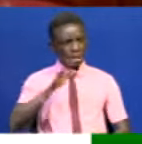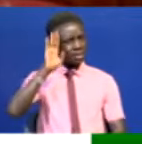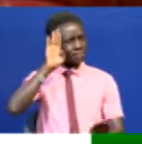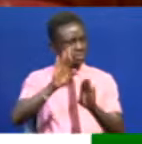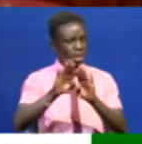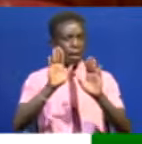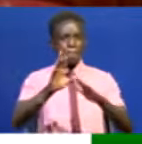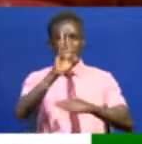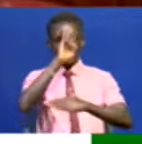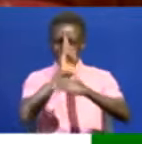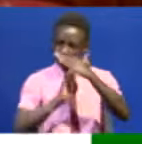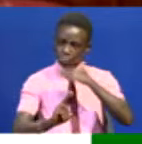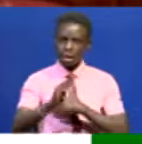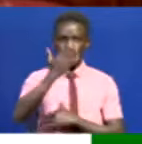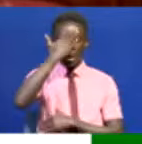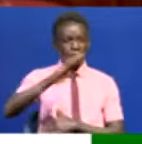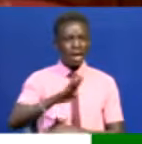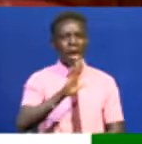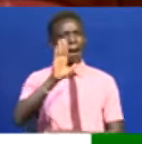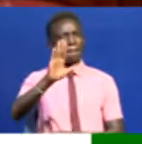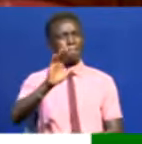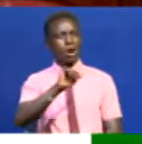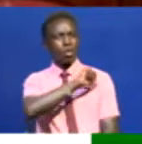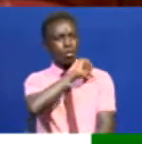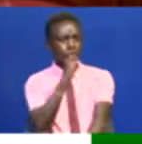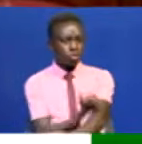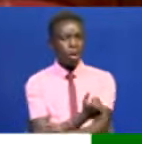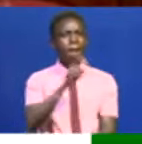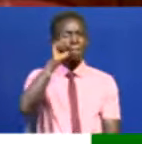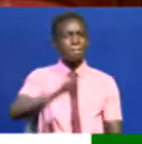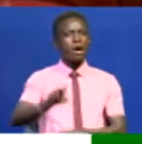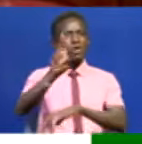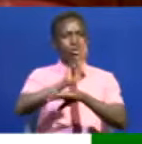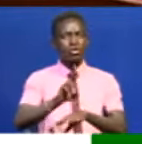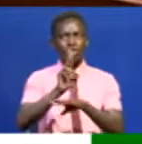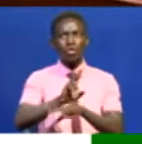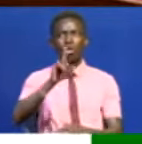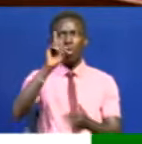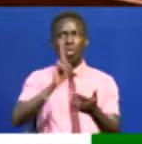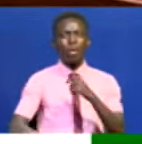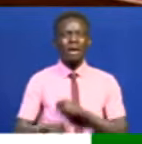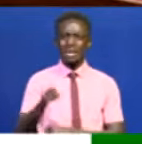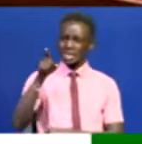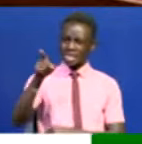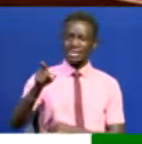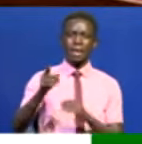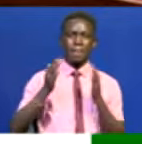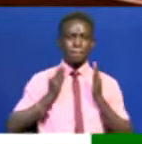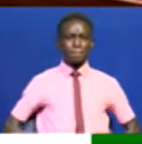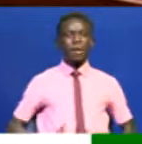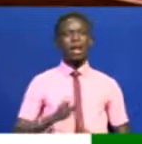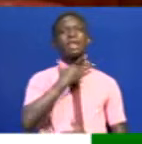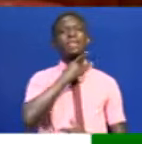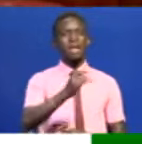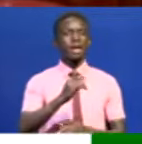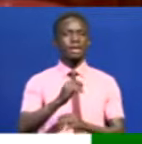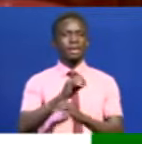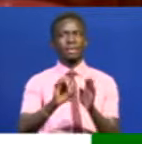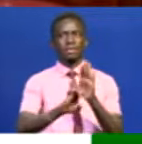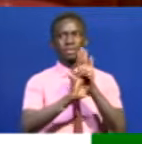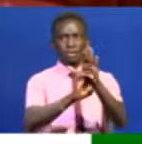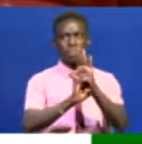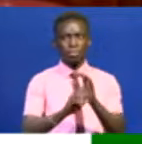its independence and authority, it must use one such case as an example. Honorable Chungwa, I'll be more than